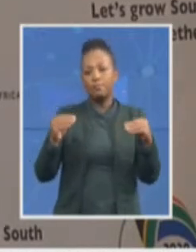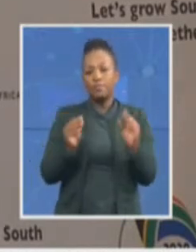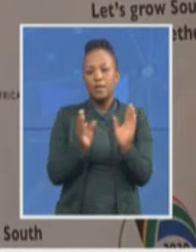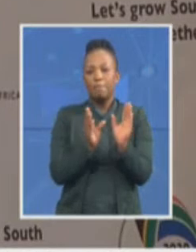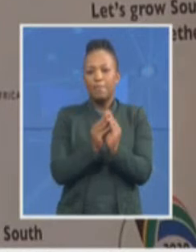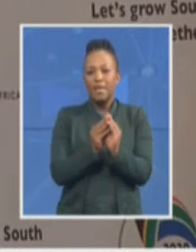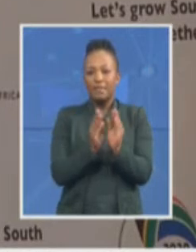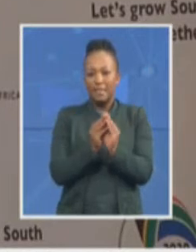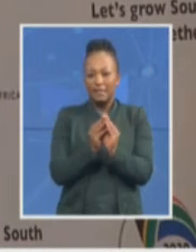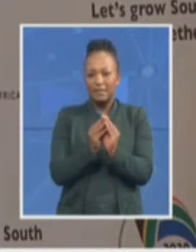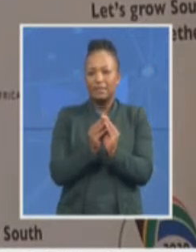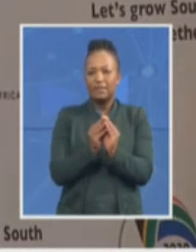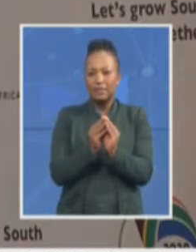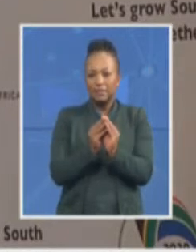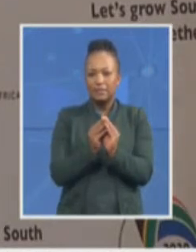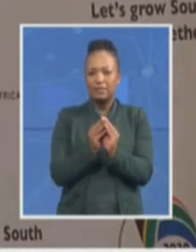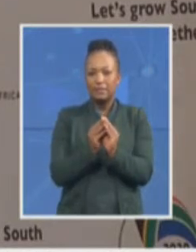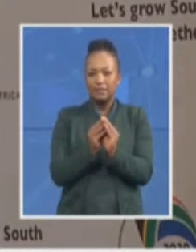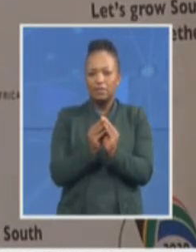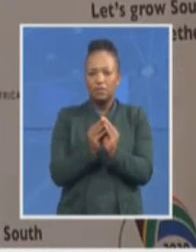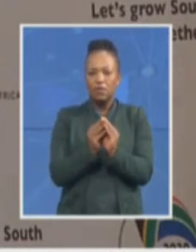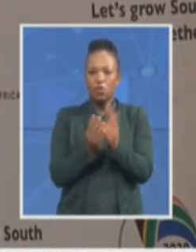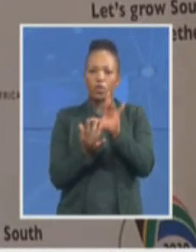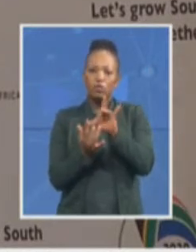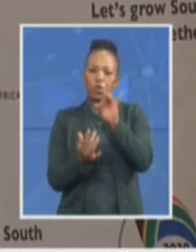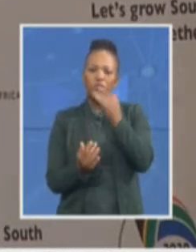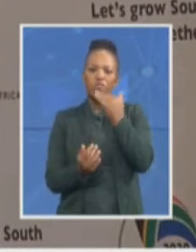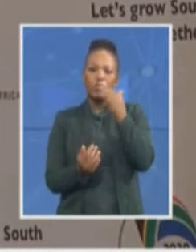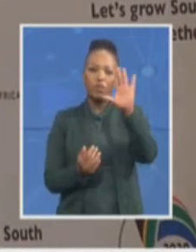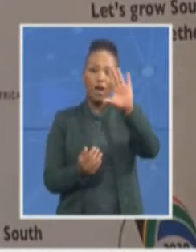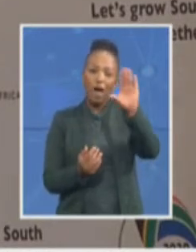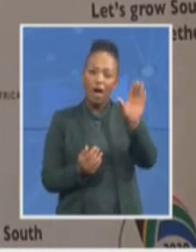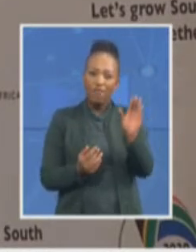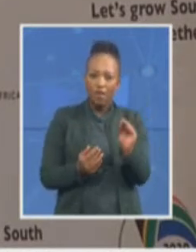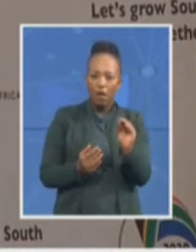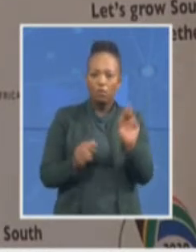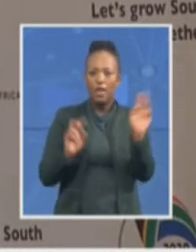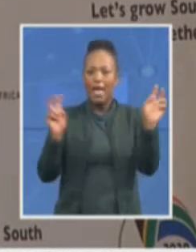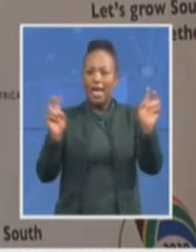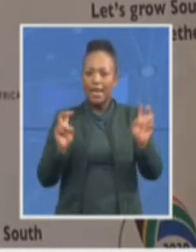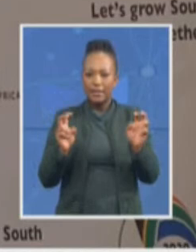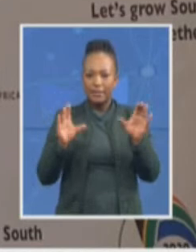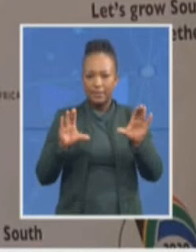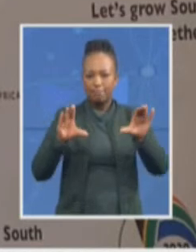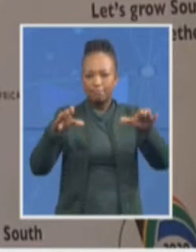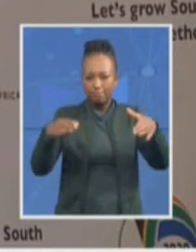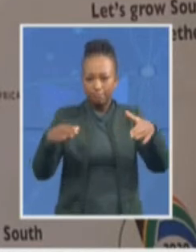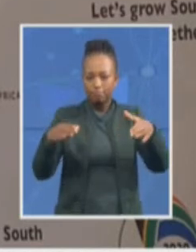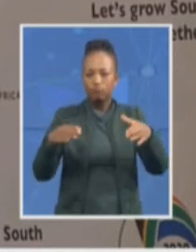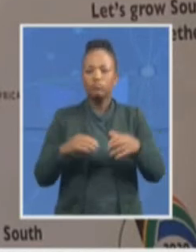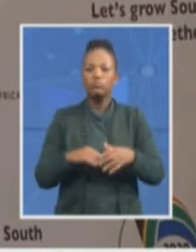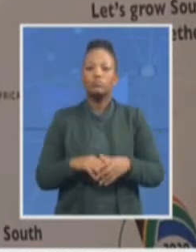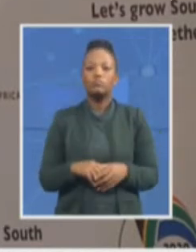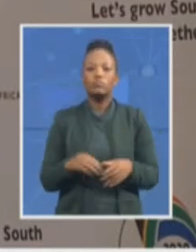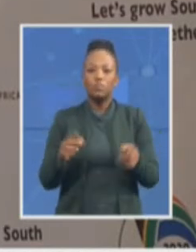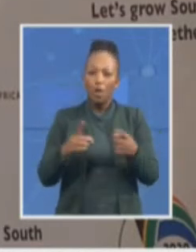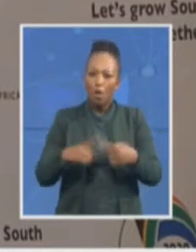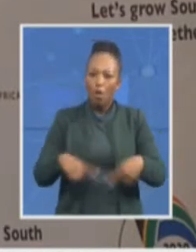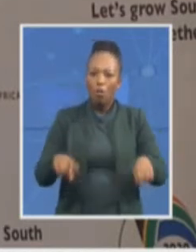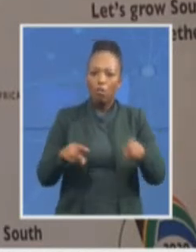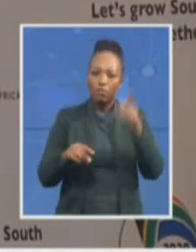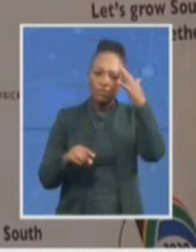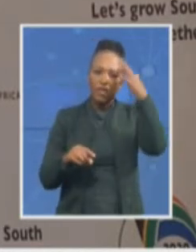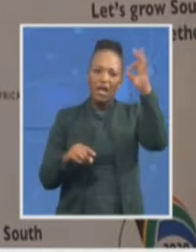the business meeting of choice for Africa energy sector, close quote. The gathering brought together influential global and local players from the